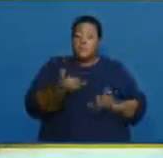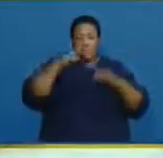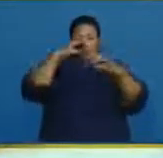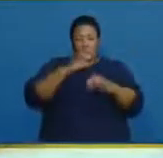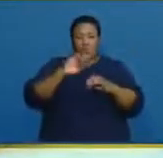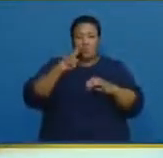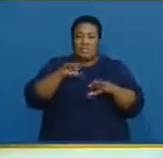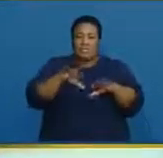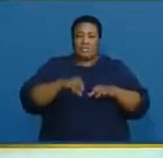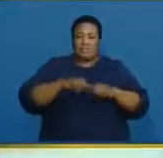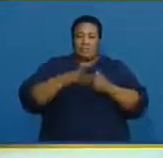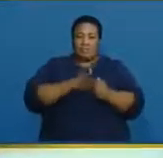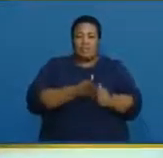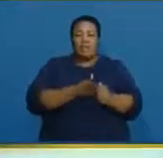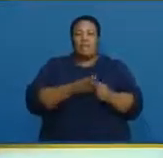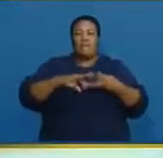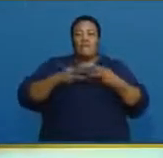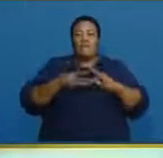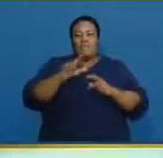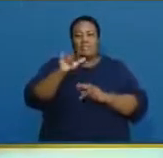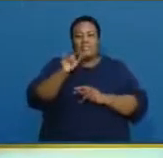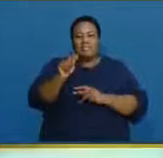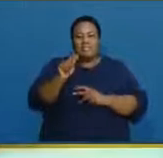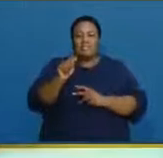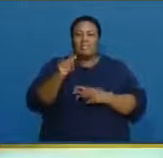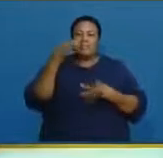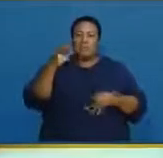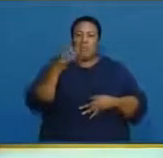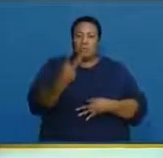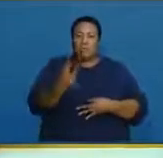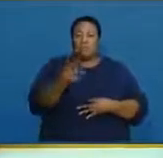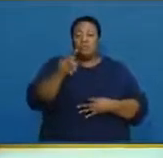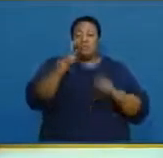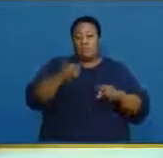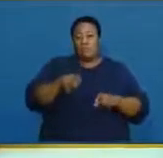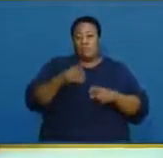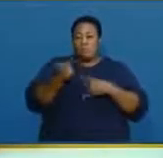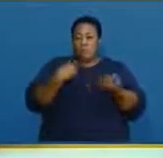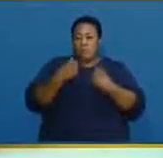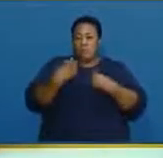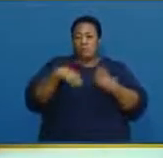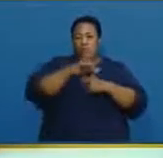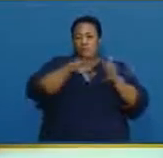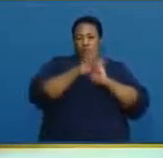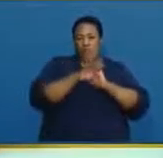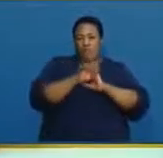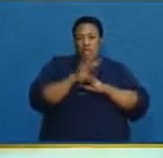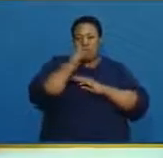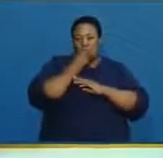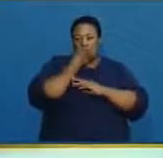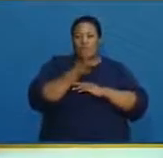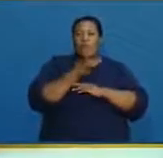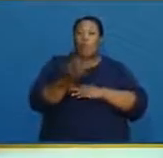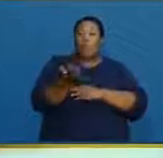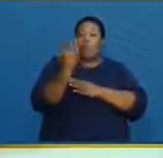focusing on your exam guide for Maths Lit Paper 2. All you need to do is hit us up on our social media platforms, search for